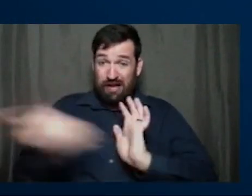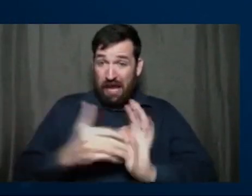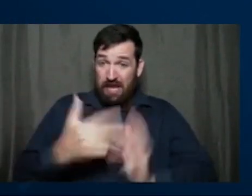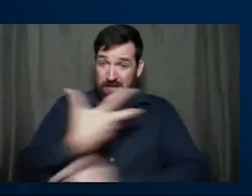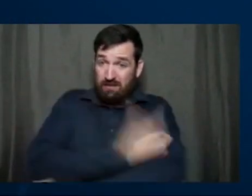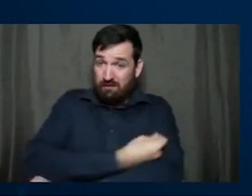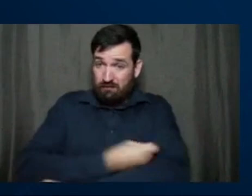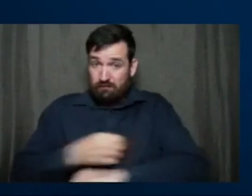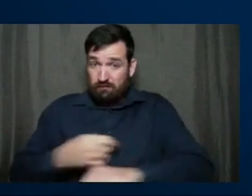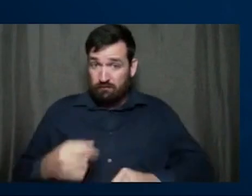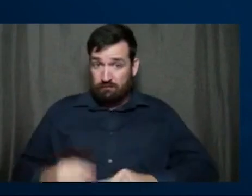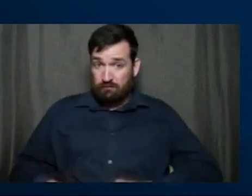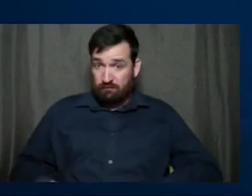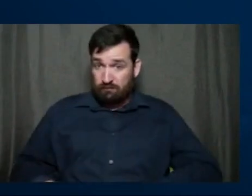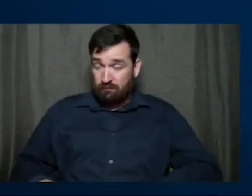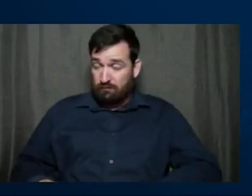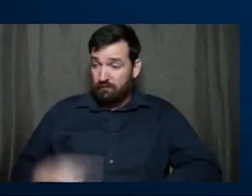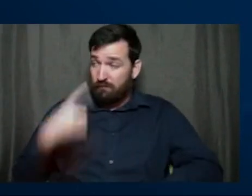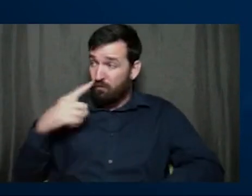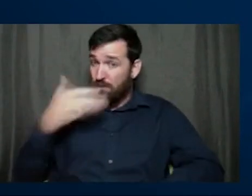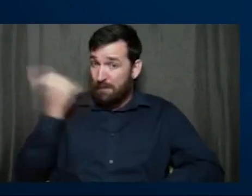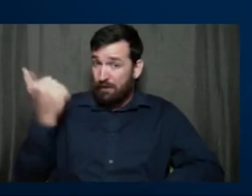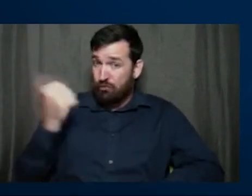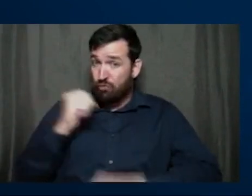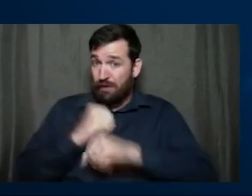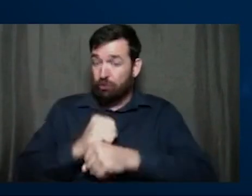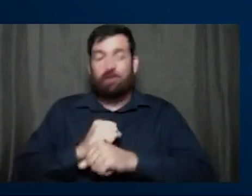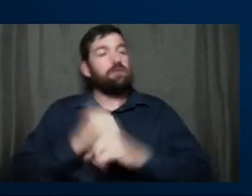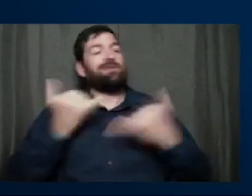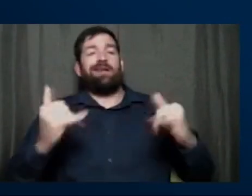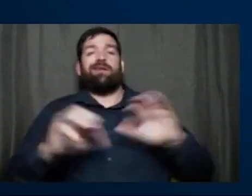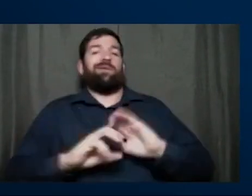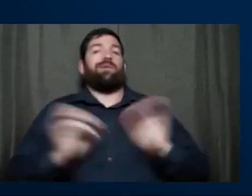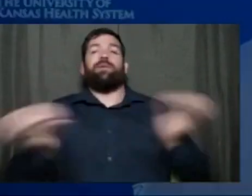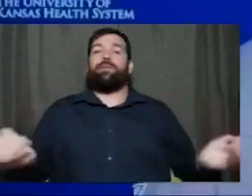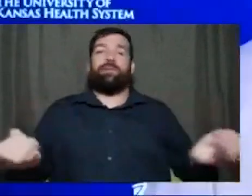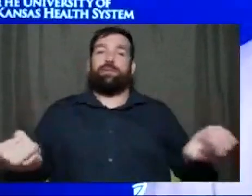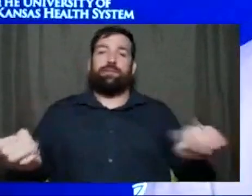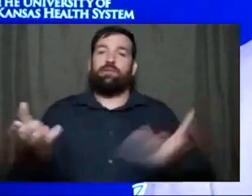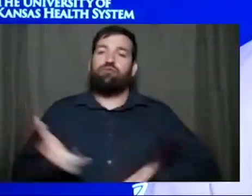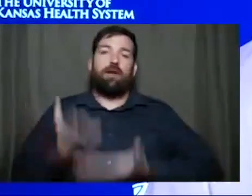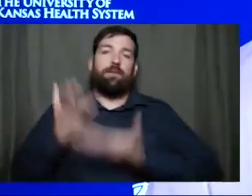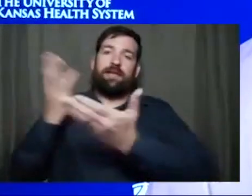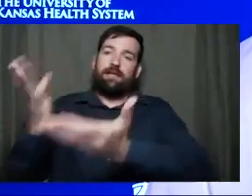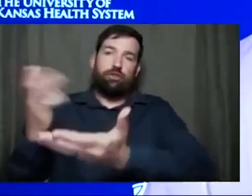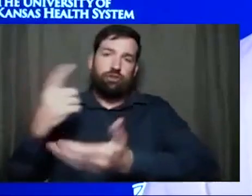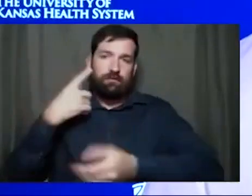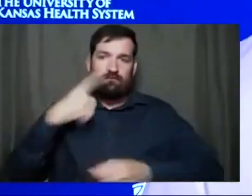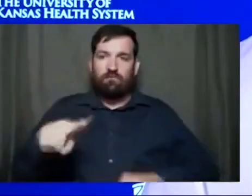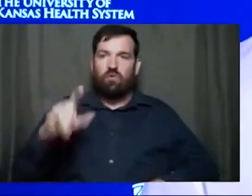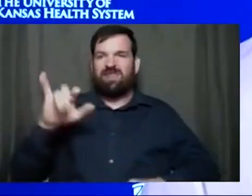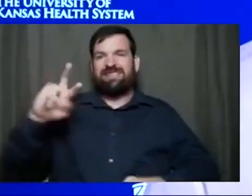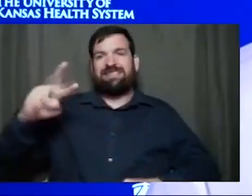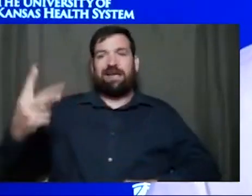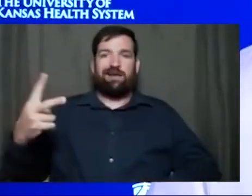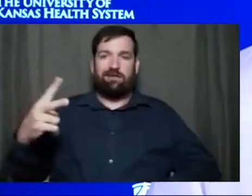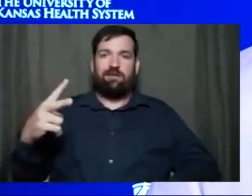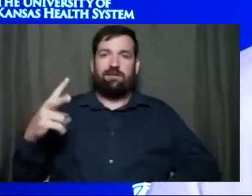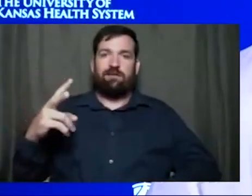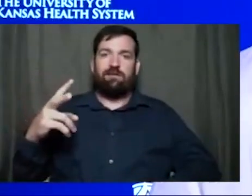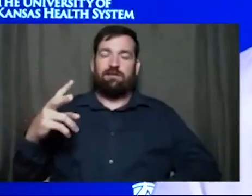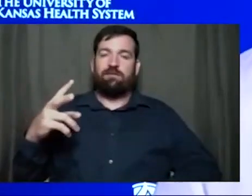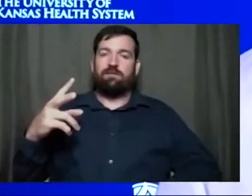get another one to get better protection? Right now, there is no specific recommendation to get that second dose